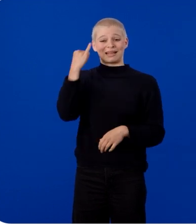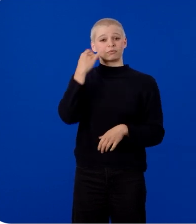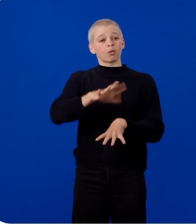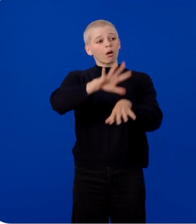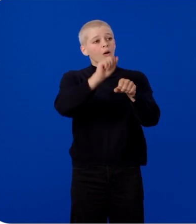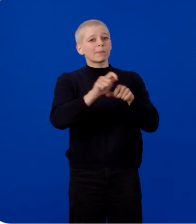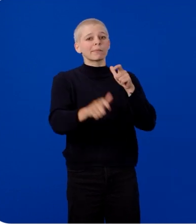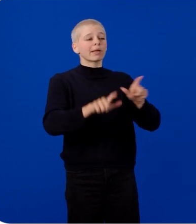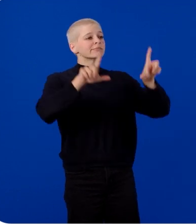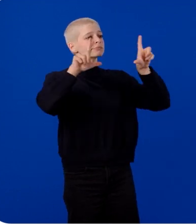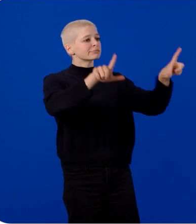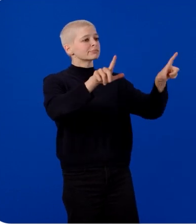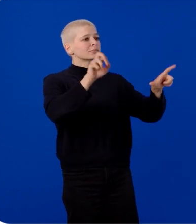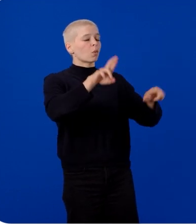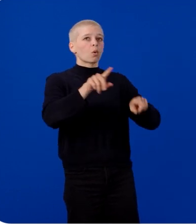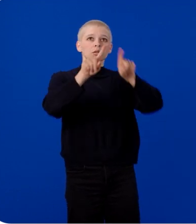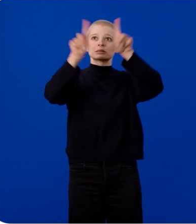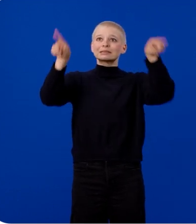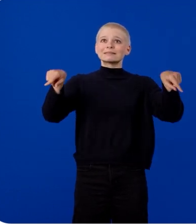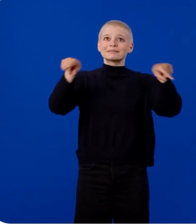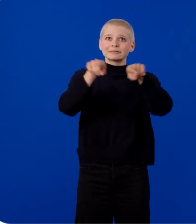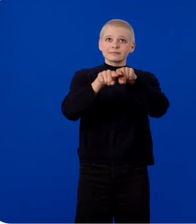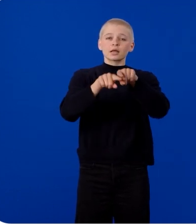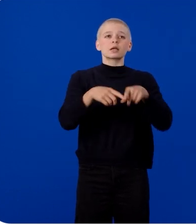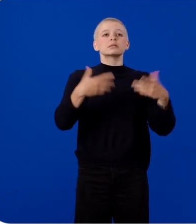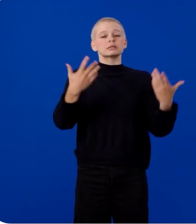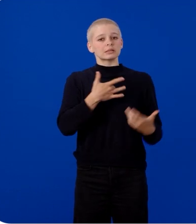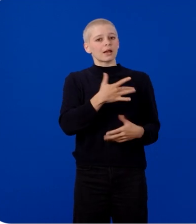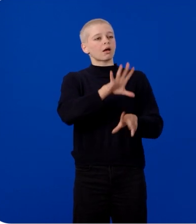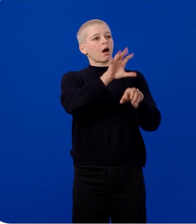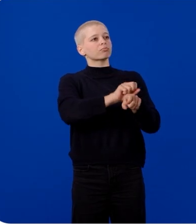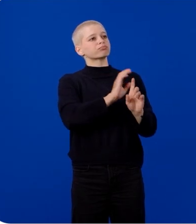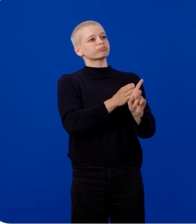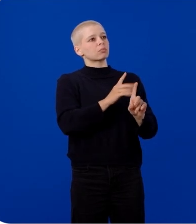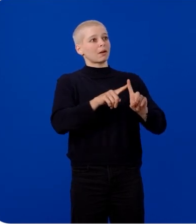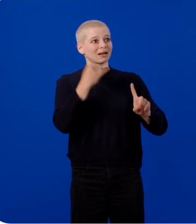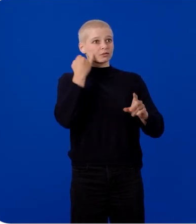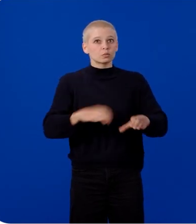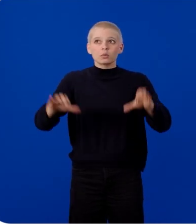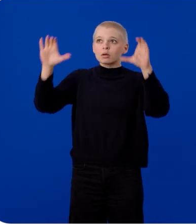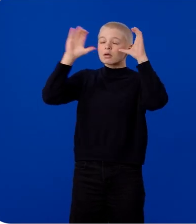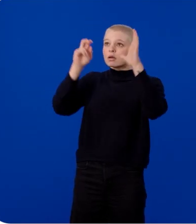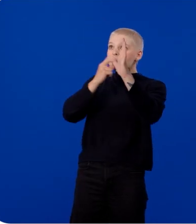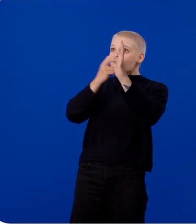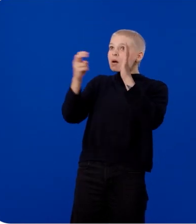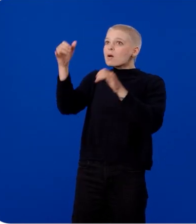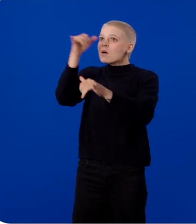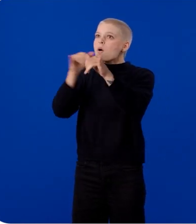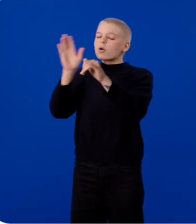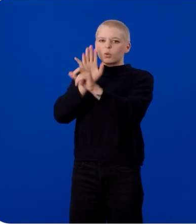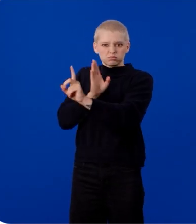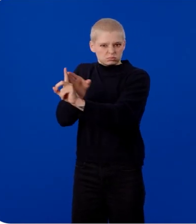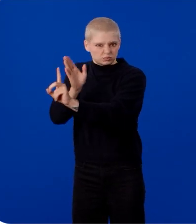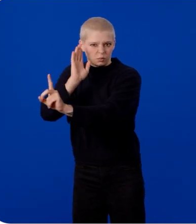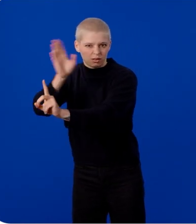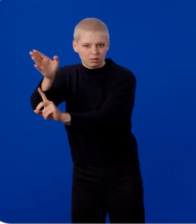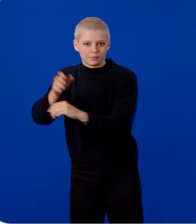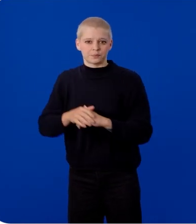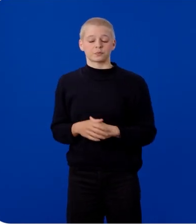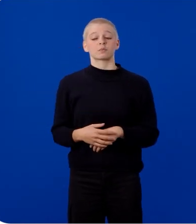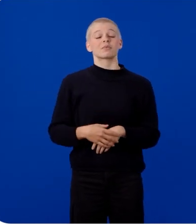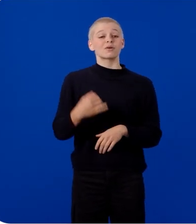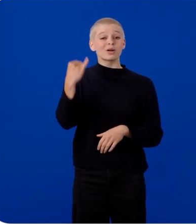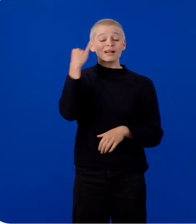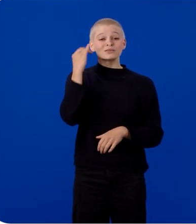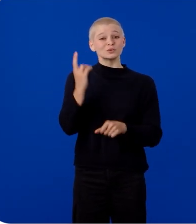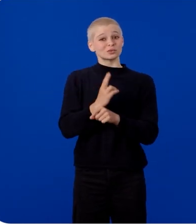or watching movies on a virtual large screen, you tend to return to that experience. Work out in one of the many fitness apps, and